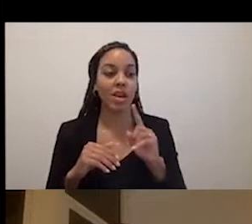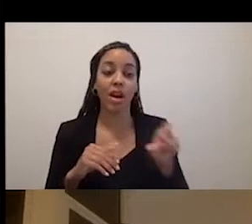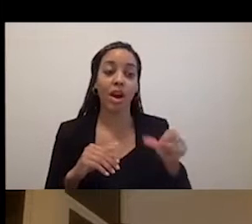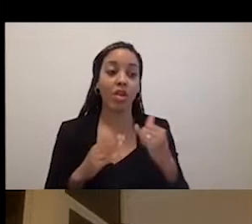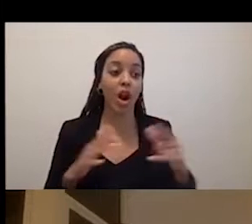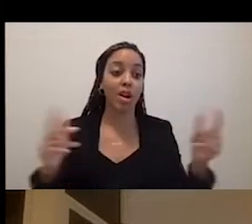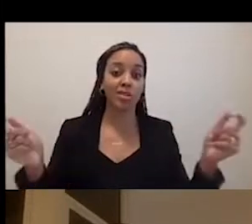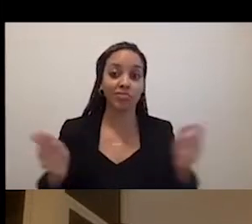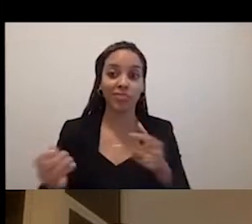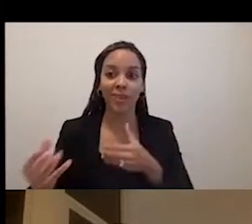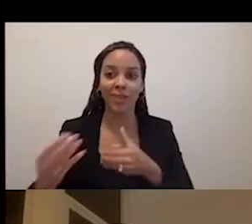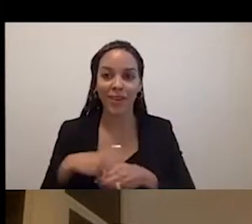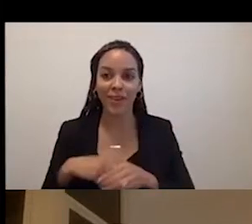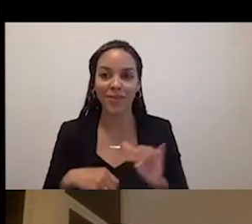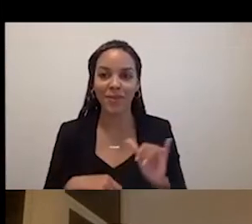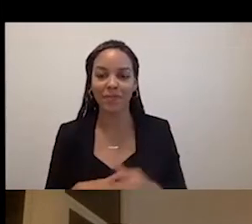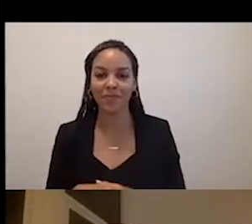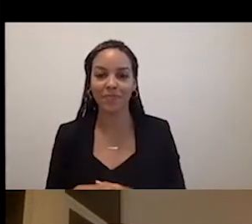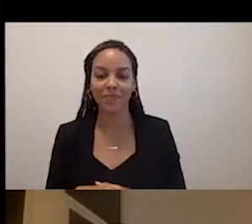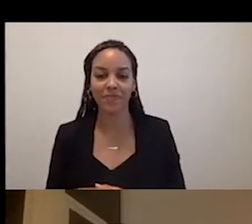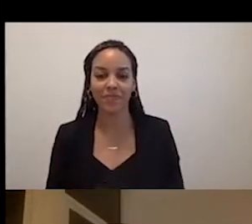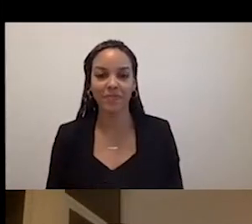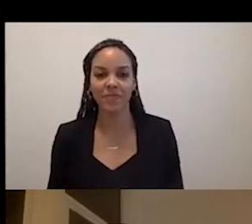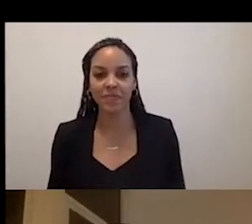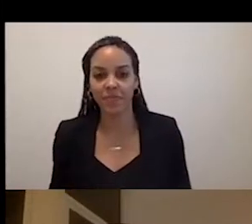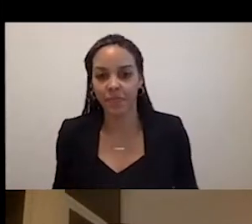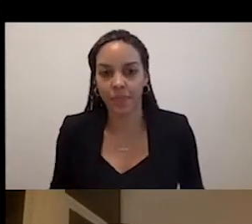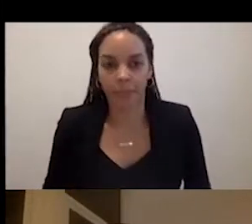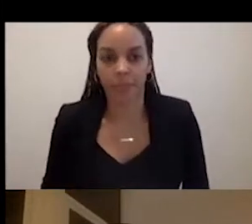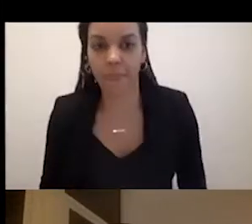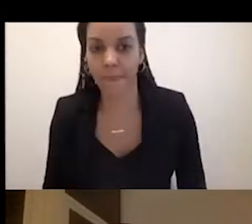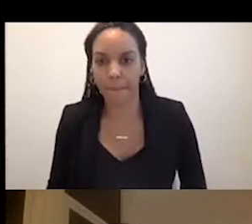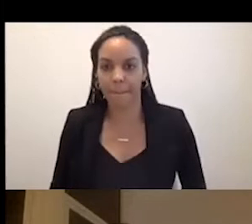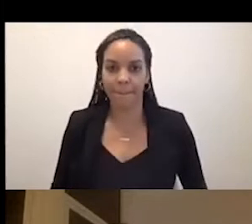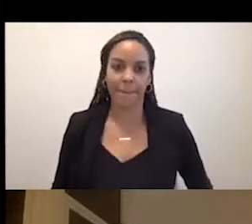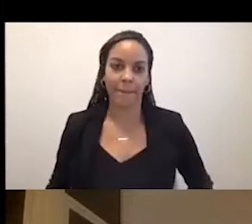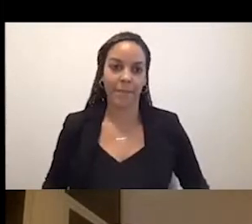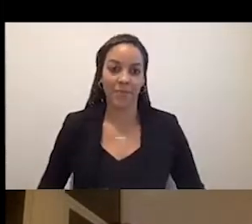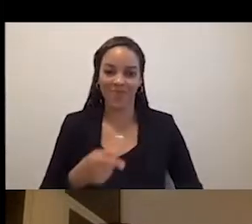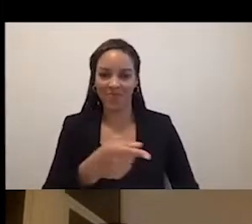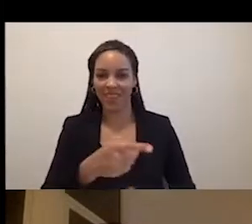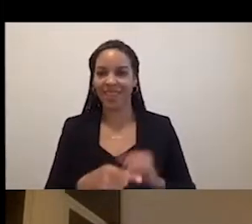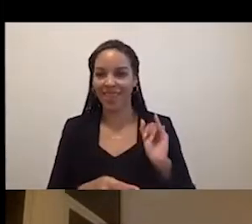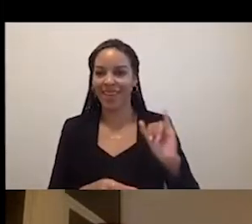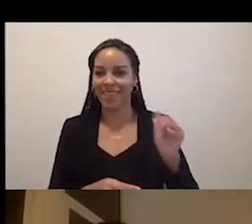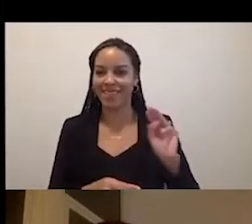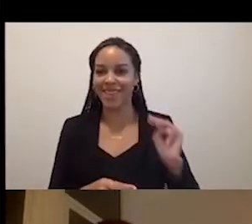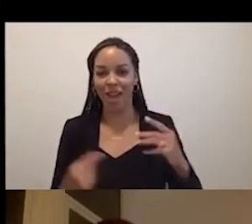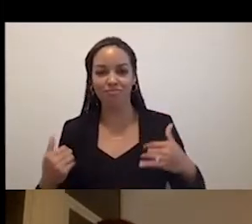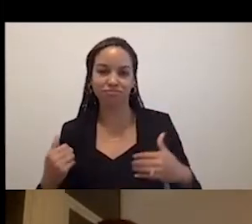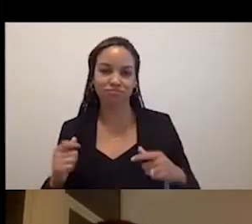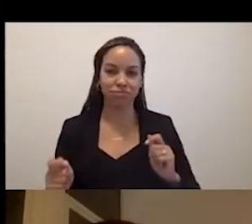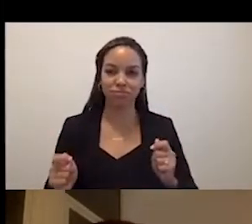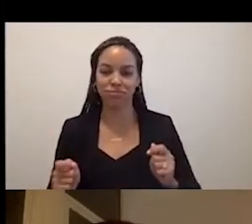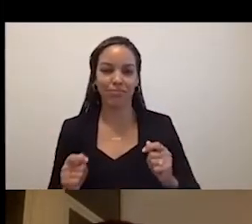If you look at the next slide. This is an image of the jam sessions that started to become very regular